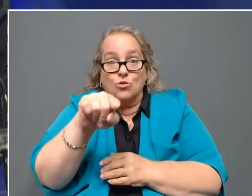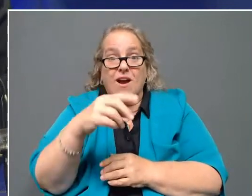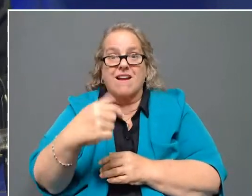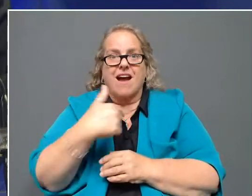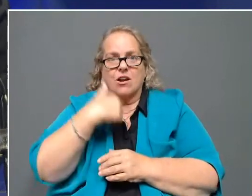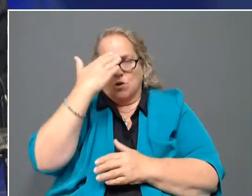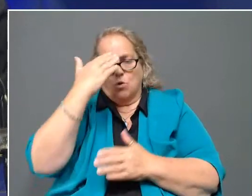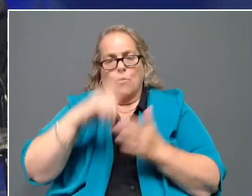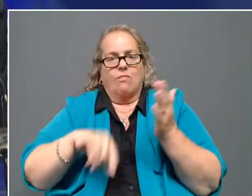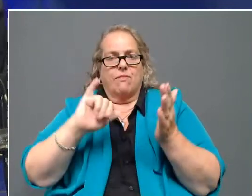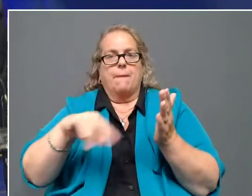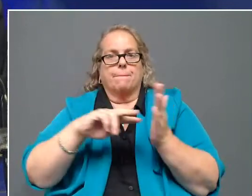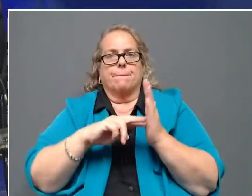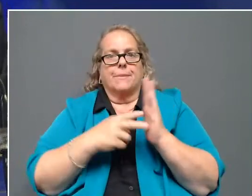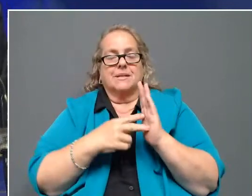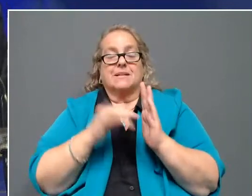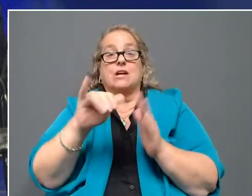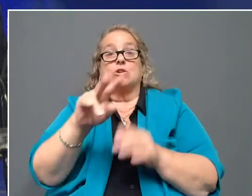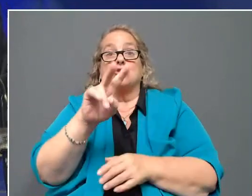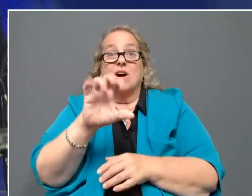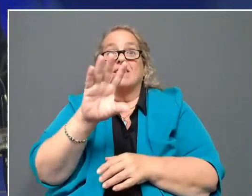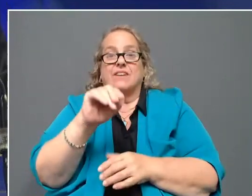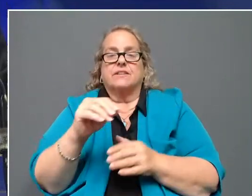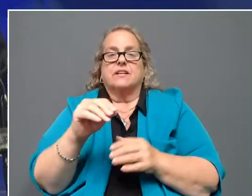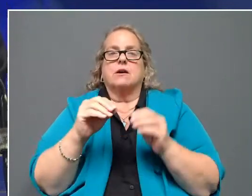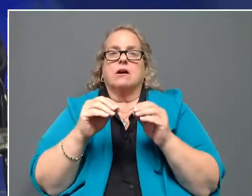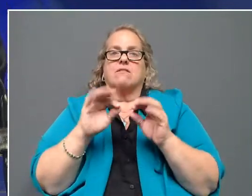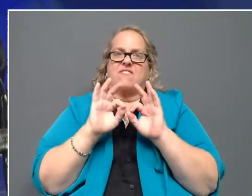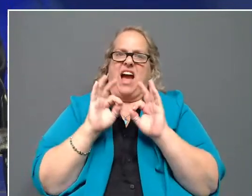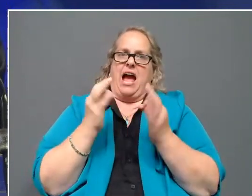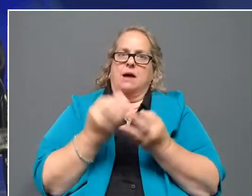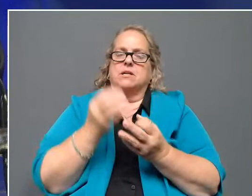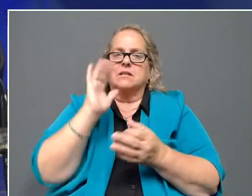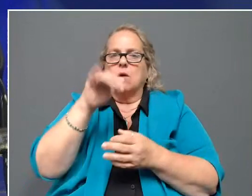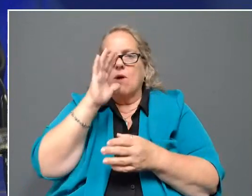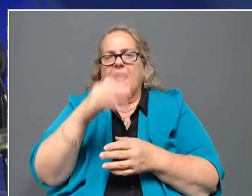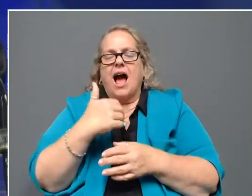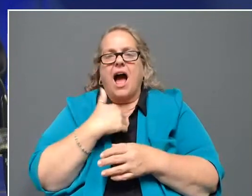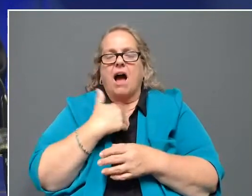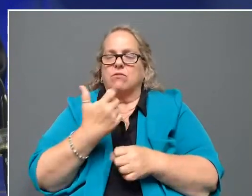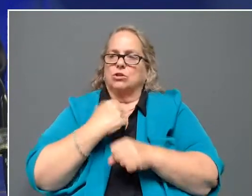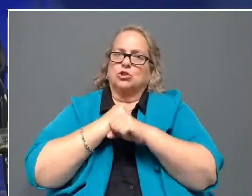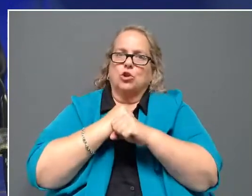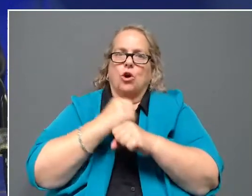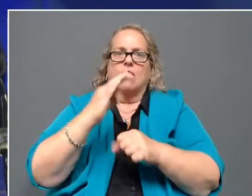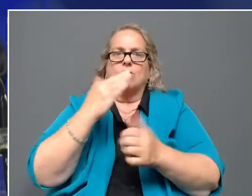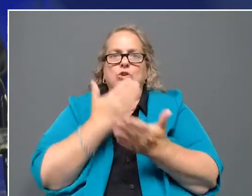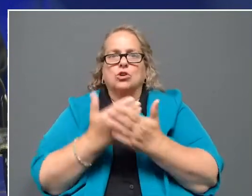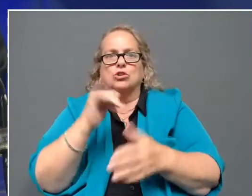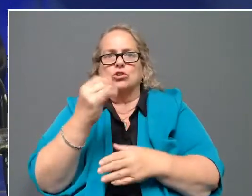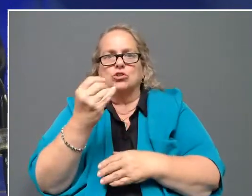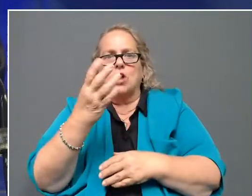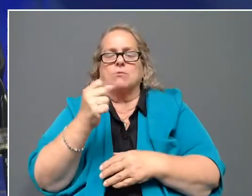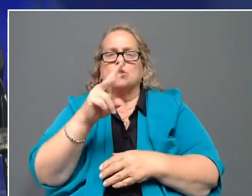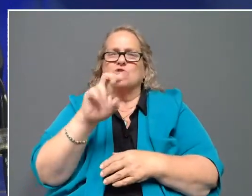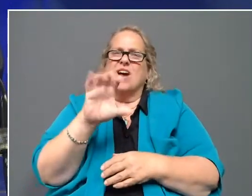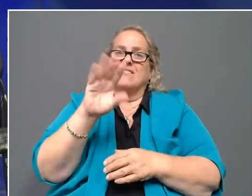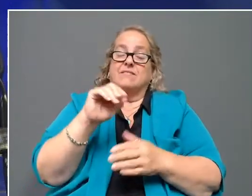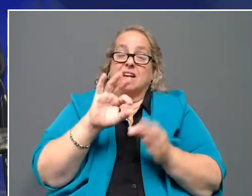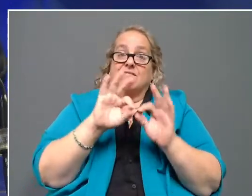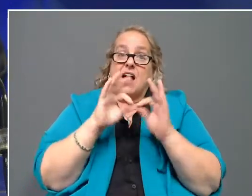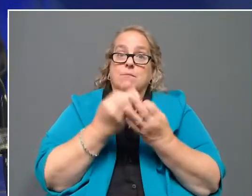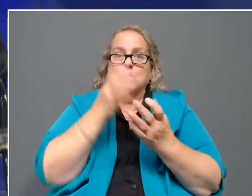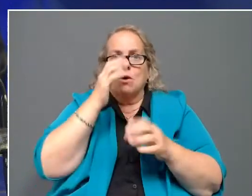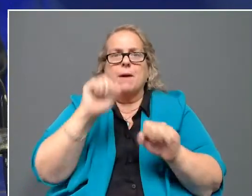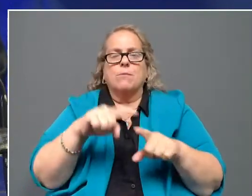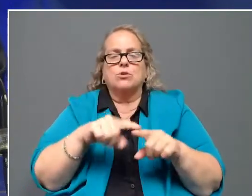means. That's 250 families that will have the security of a good job. That's 250 families that will be able to put food on the